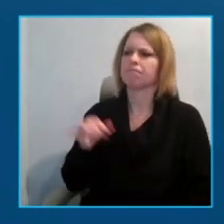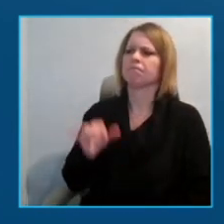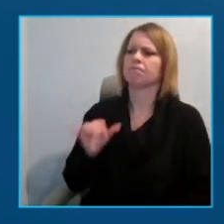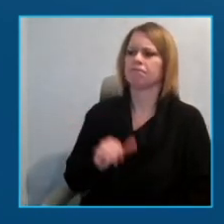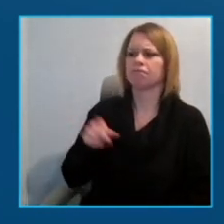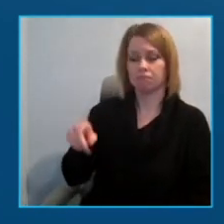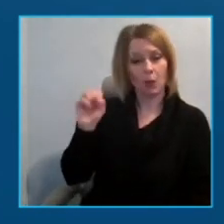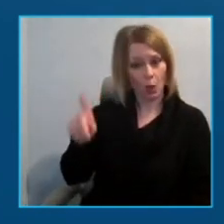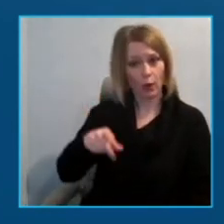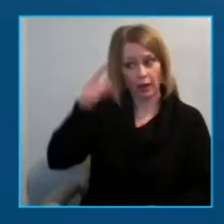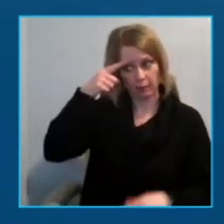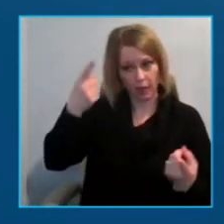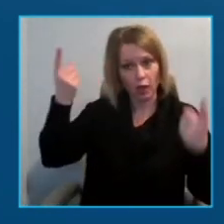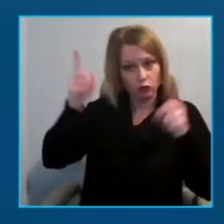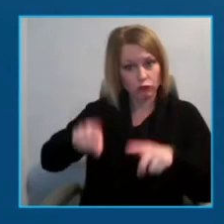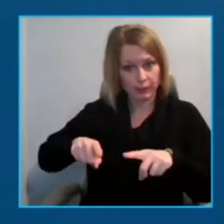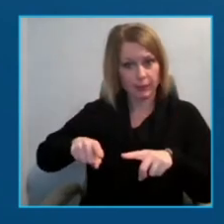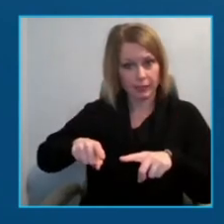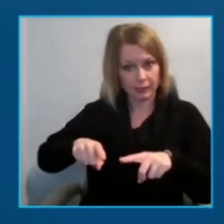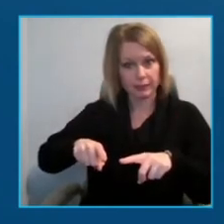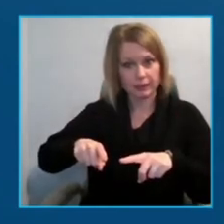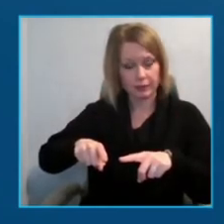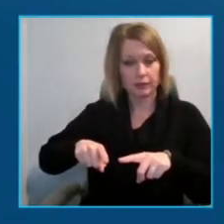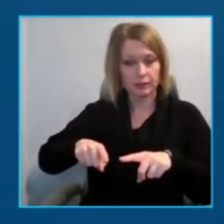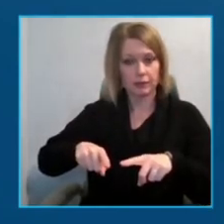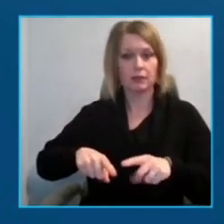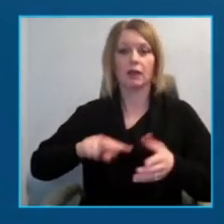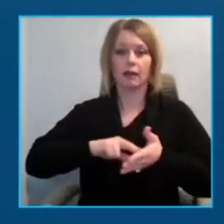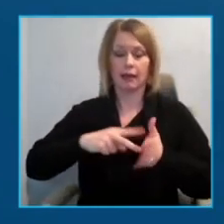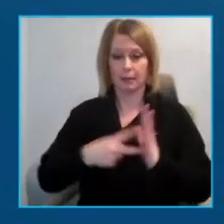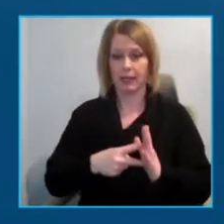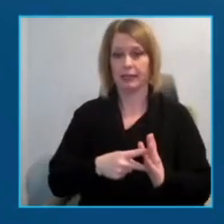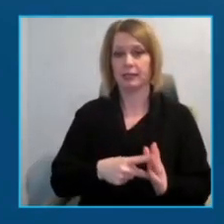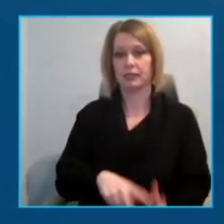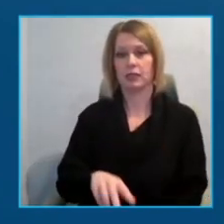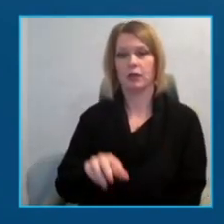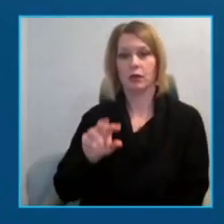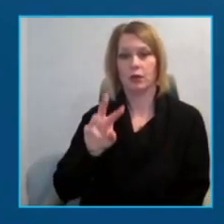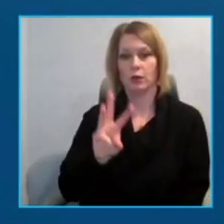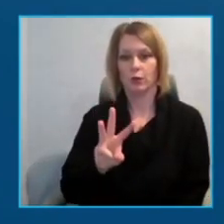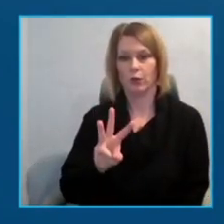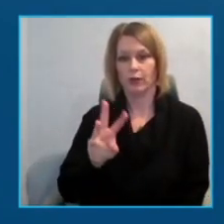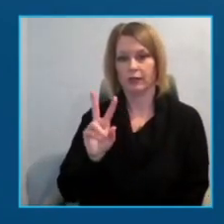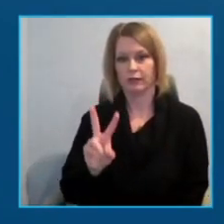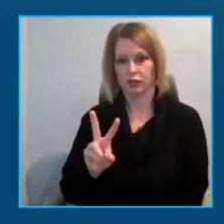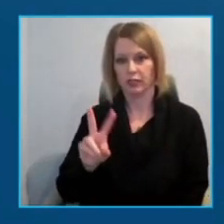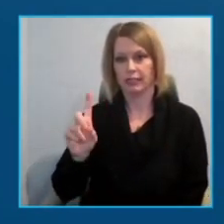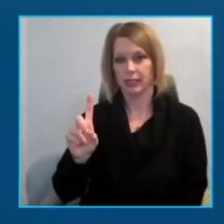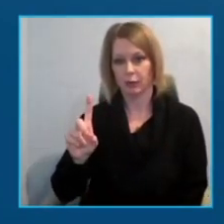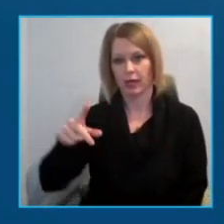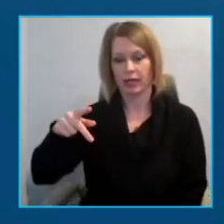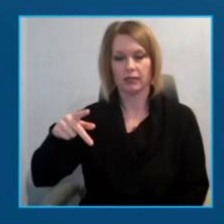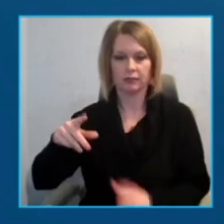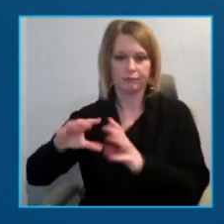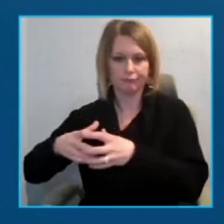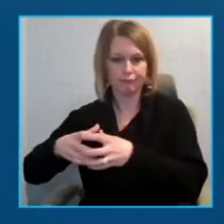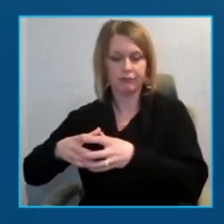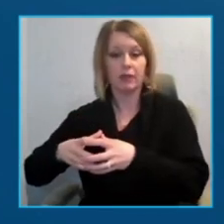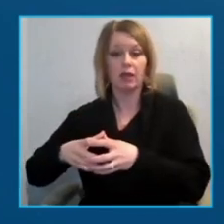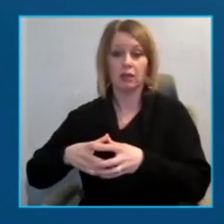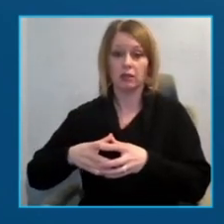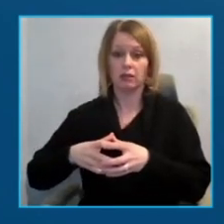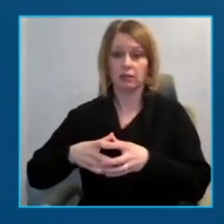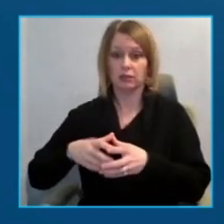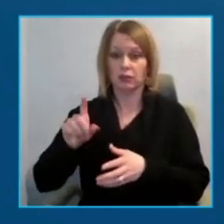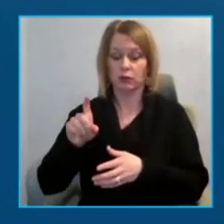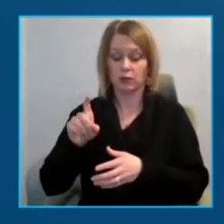parties that would require the West Virginia Democratic Party, with the assistance of representatives from the Rules and